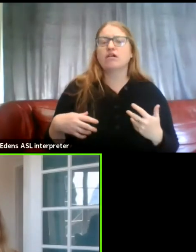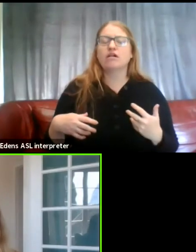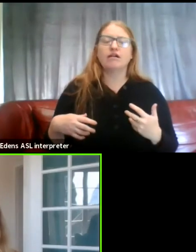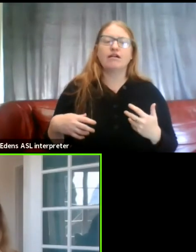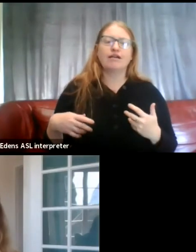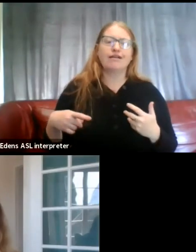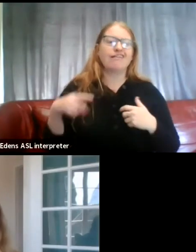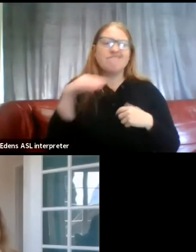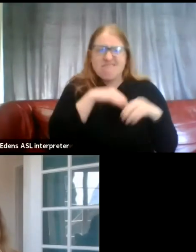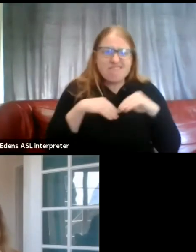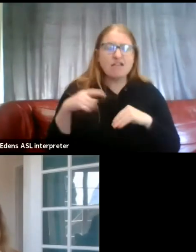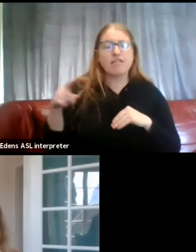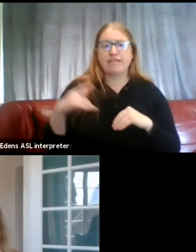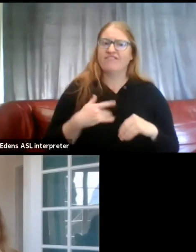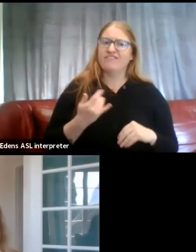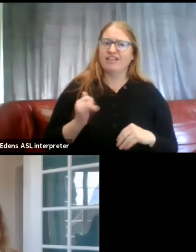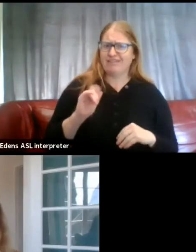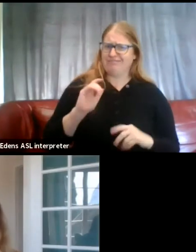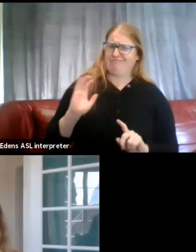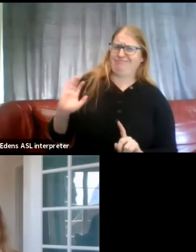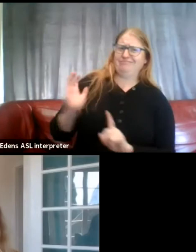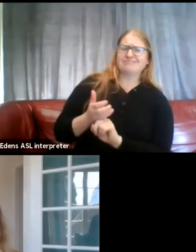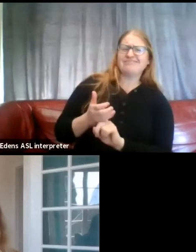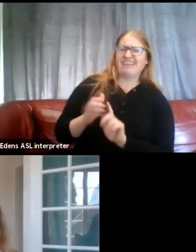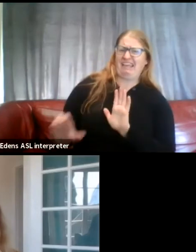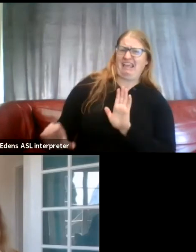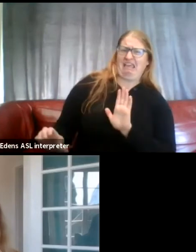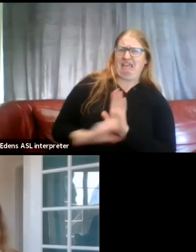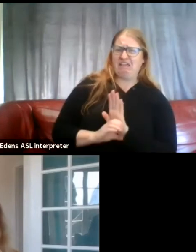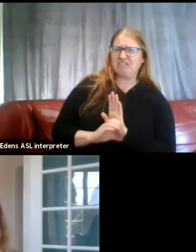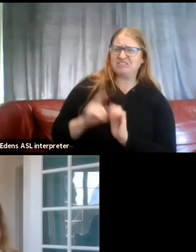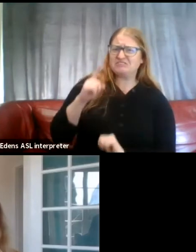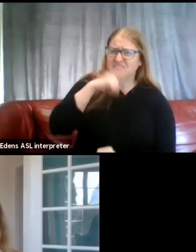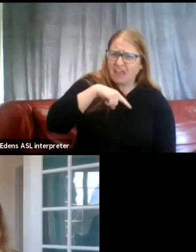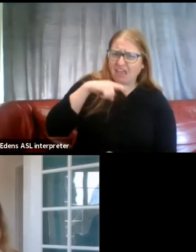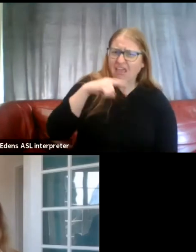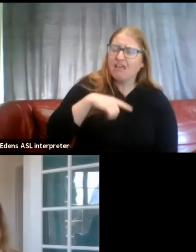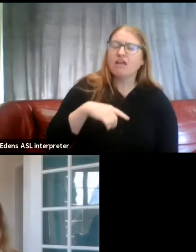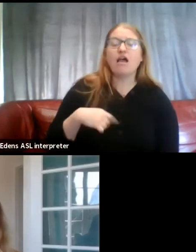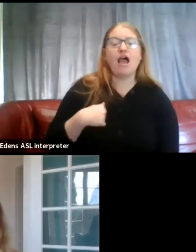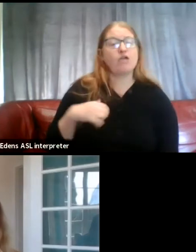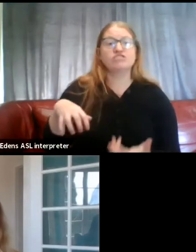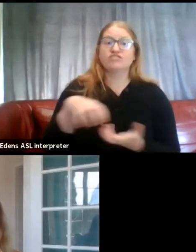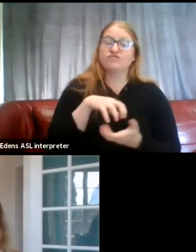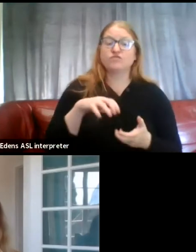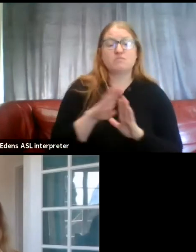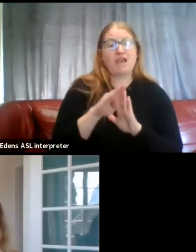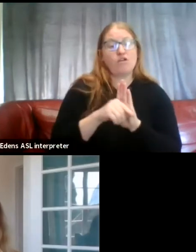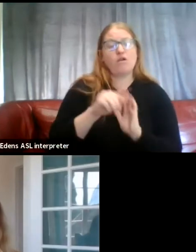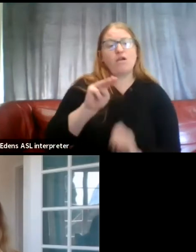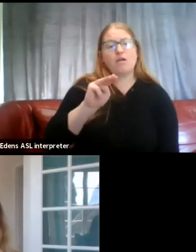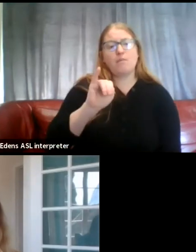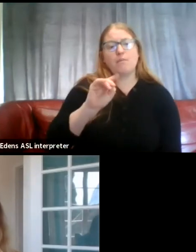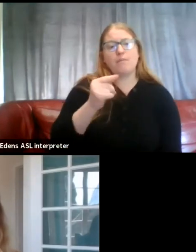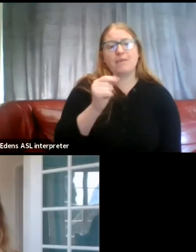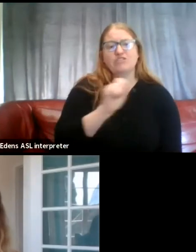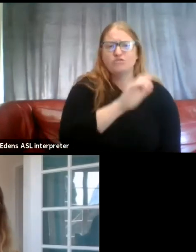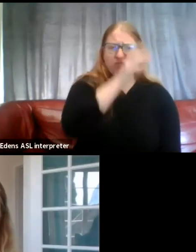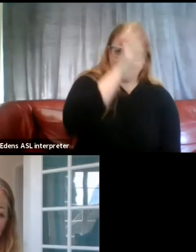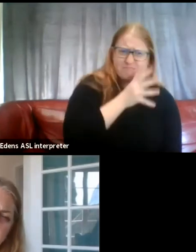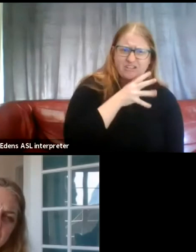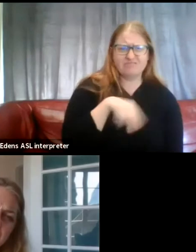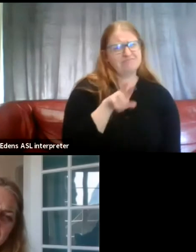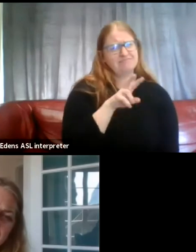a real caricature to me. I was genuinely confused about the background of Midge's parents, because I was like, wait, are they like, I